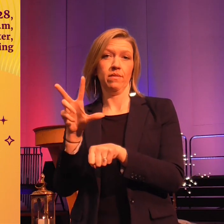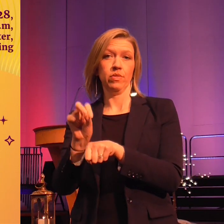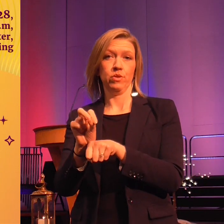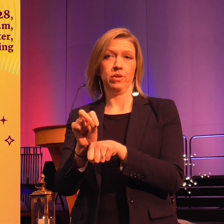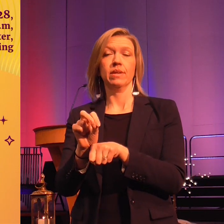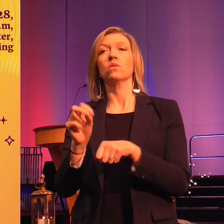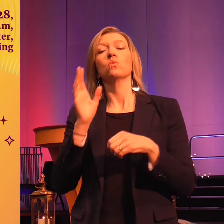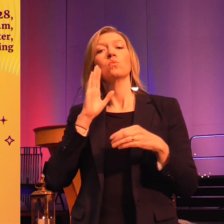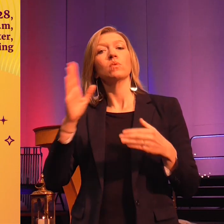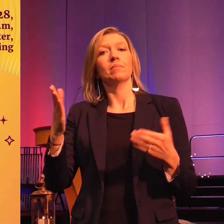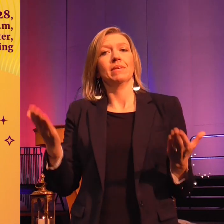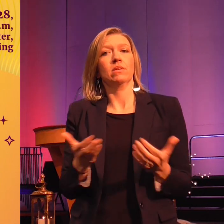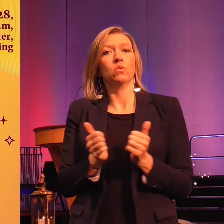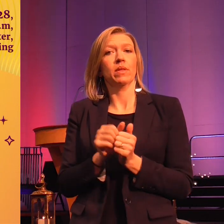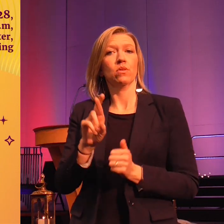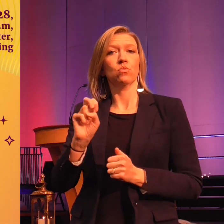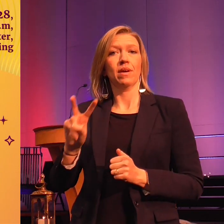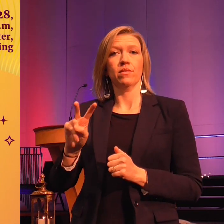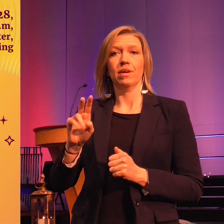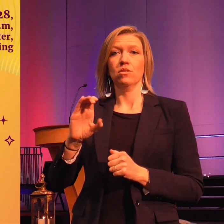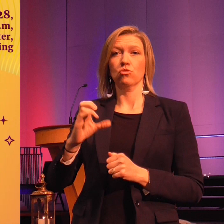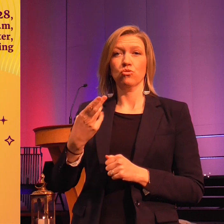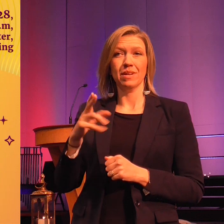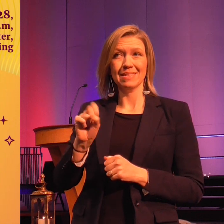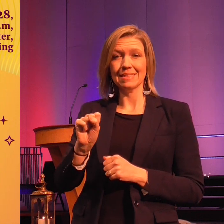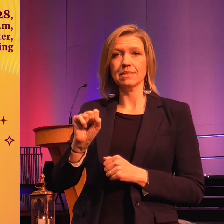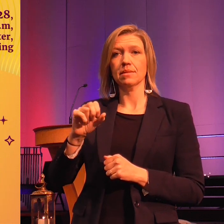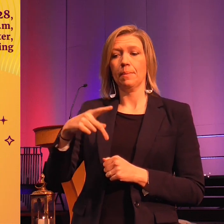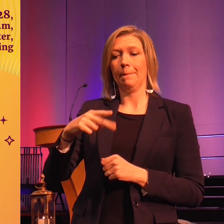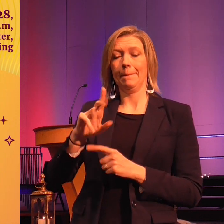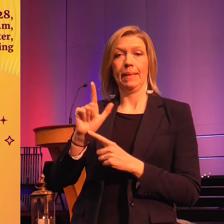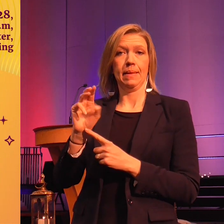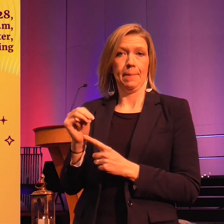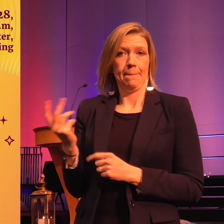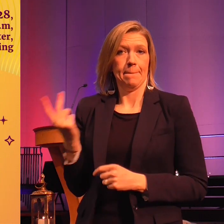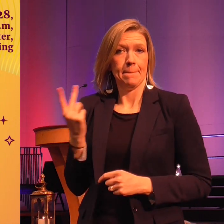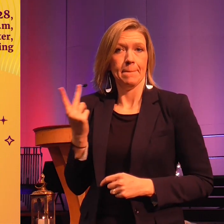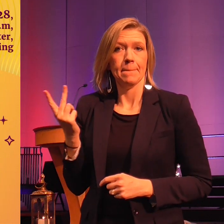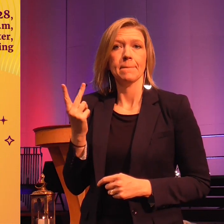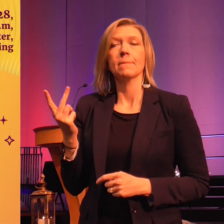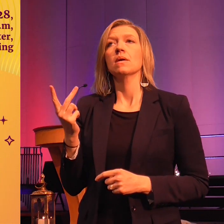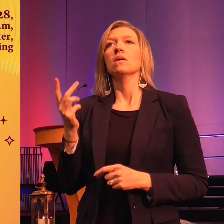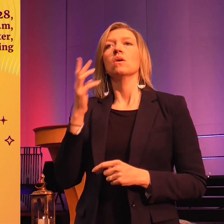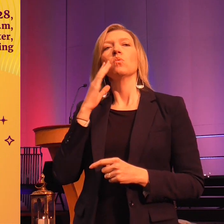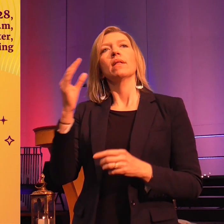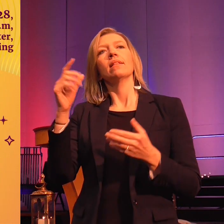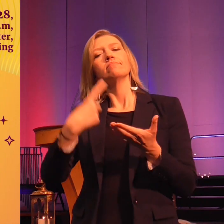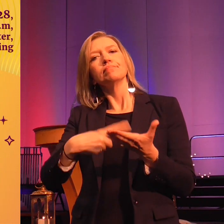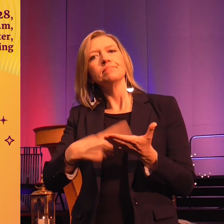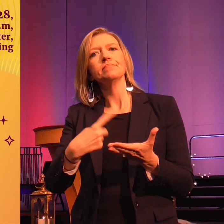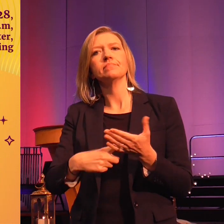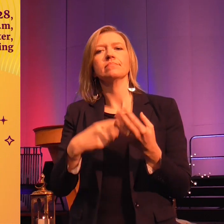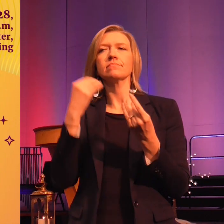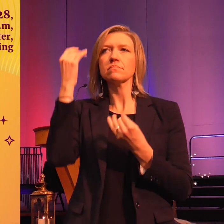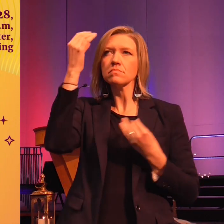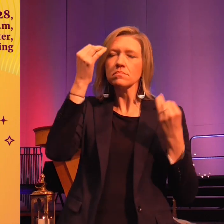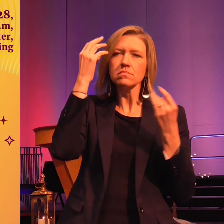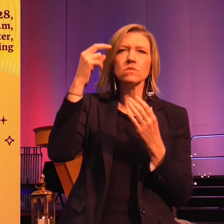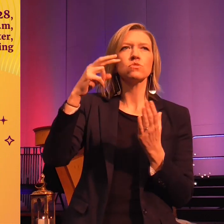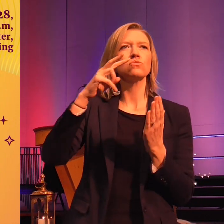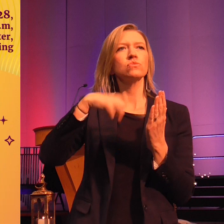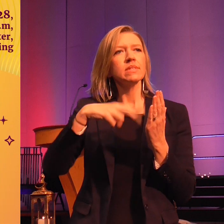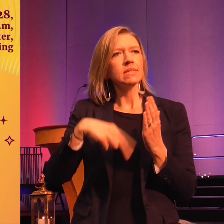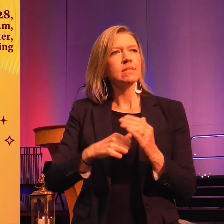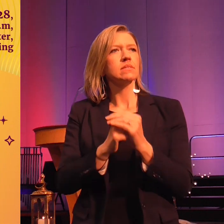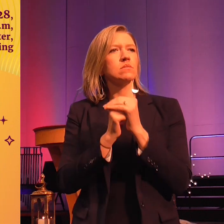Chris Plim and myself. It's going to be compiled with contemplative readings, prayer, and